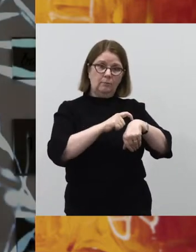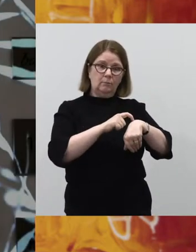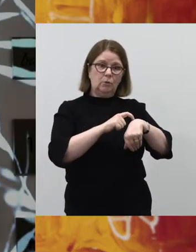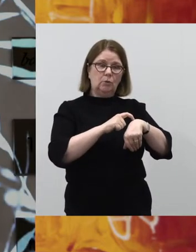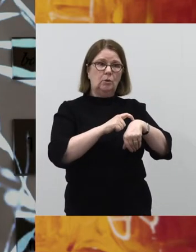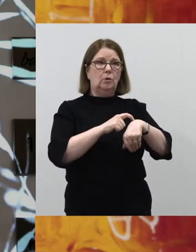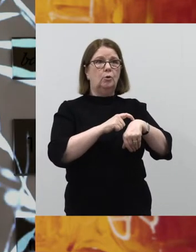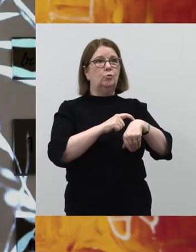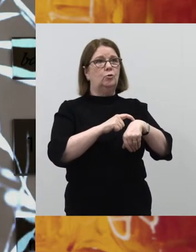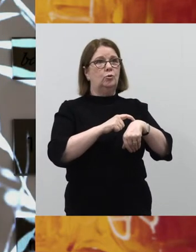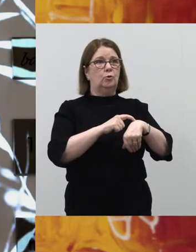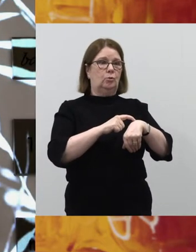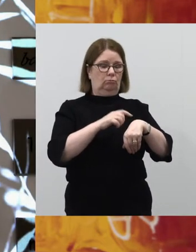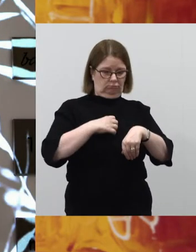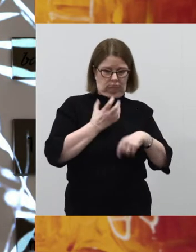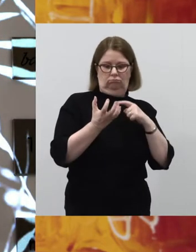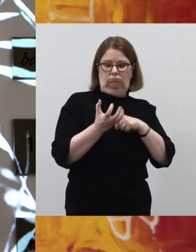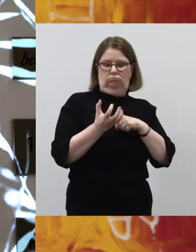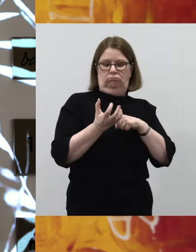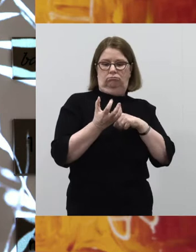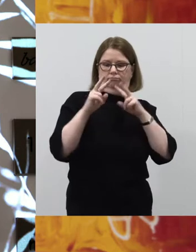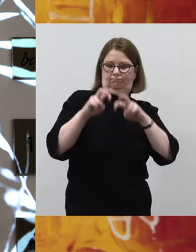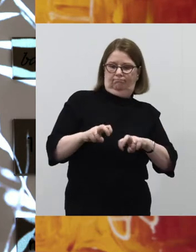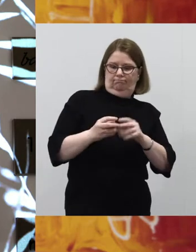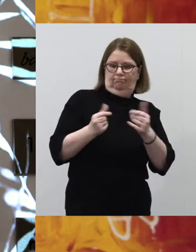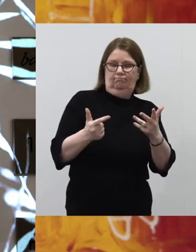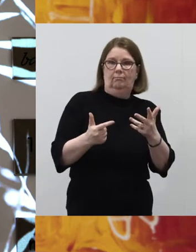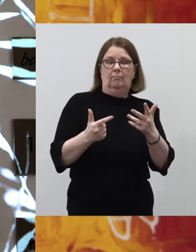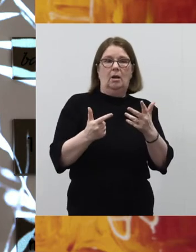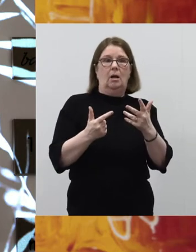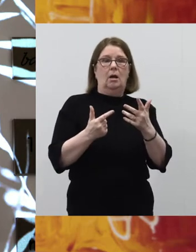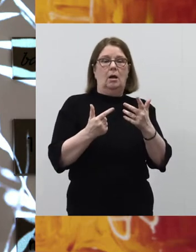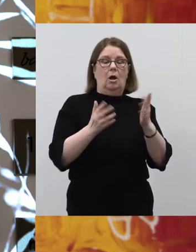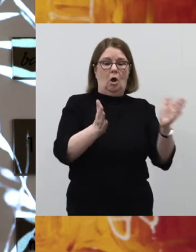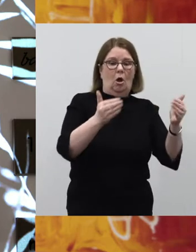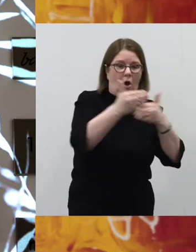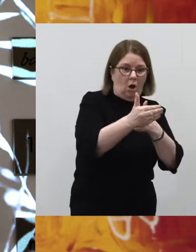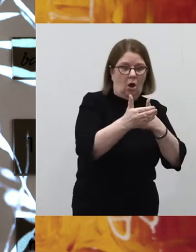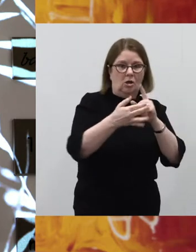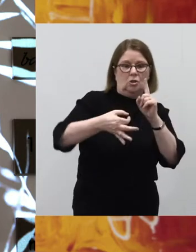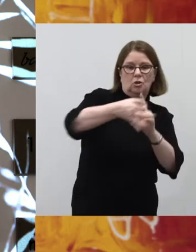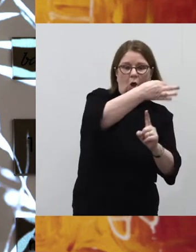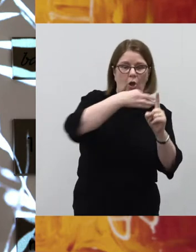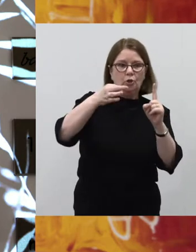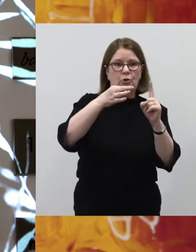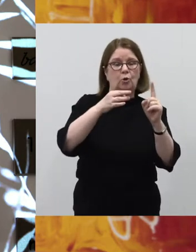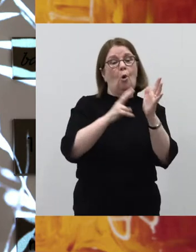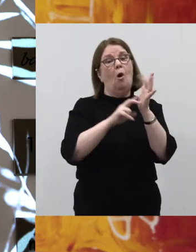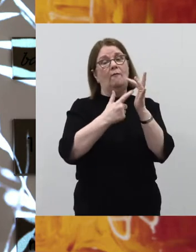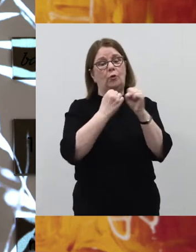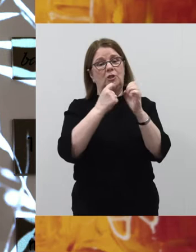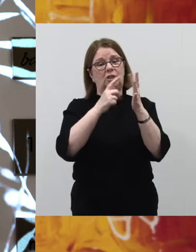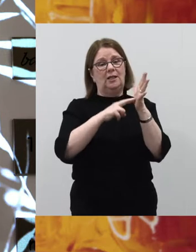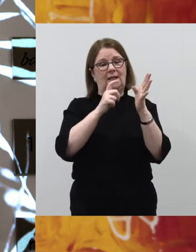and Nicola, who are in the audience, Stephen Terry and Marcella Hollein have discovered. Addressing them with a collective art